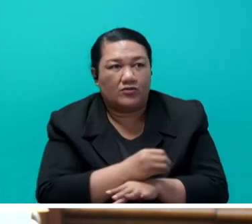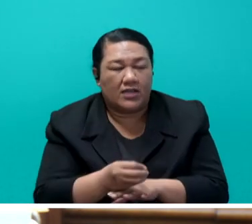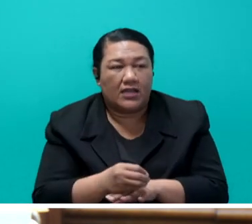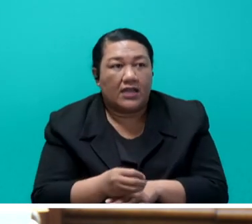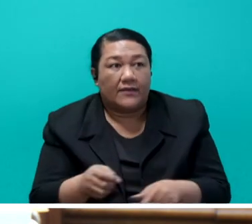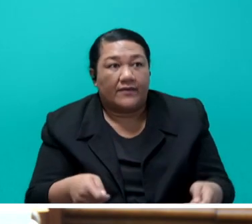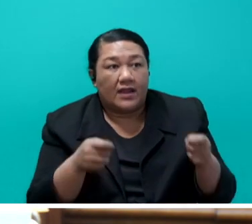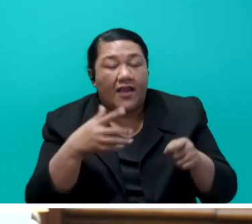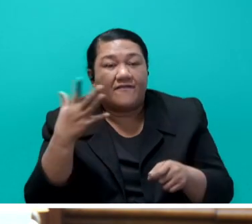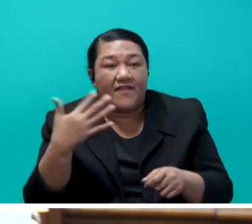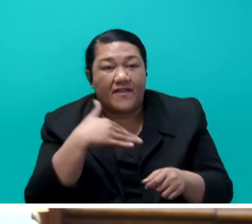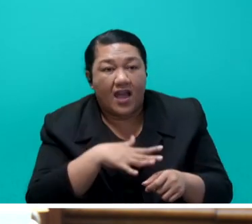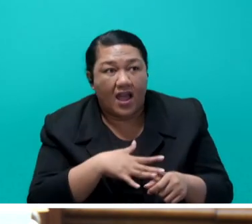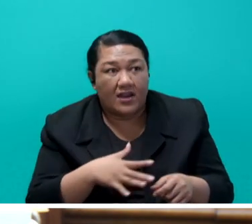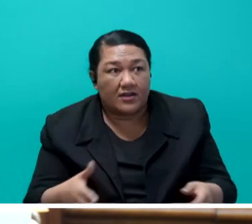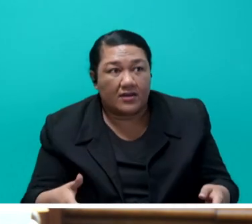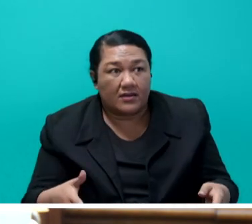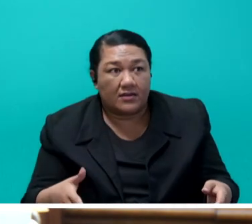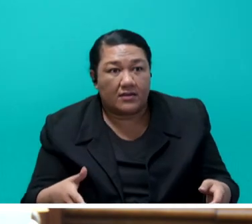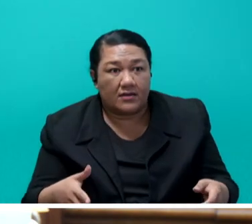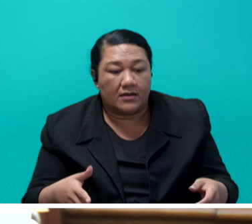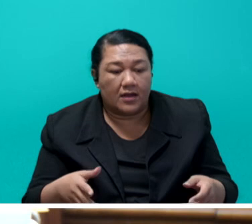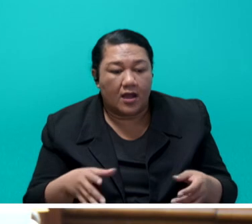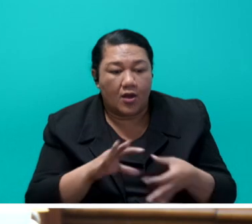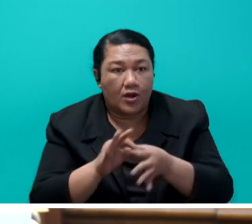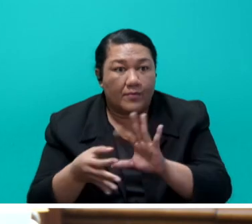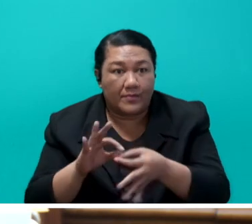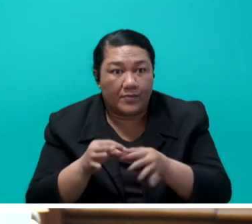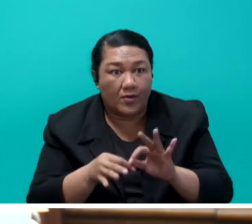500 Olympic-sized swimming pools.